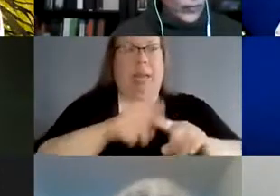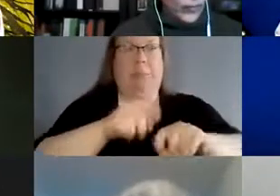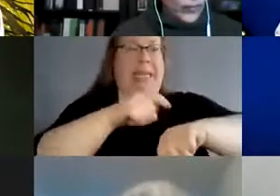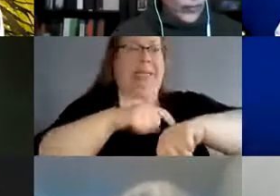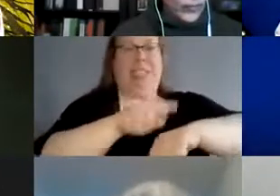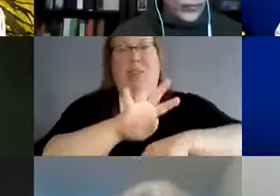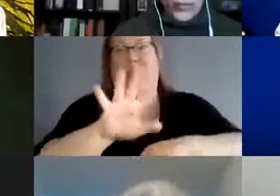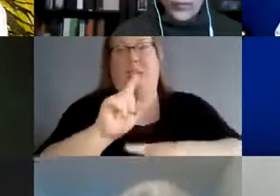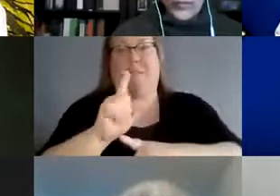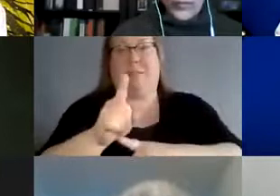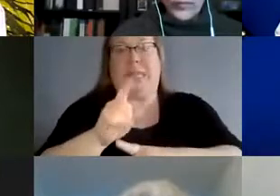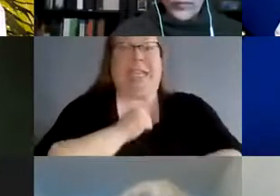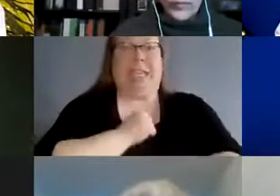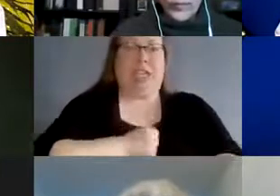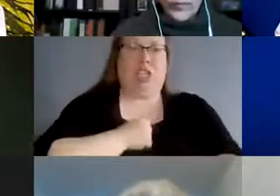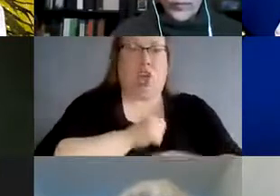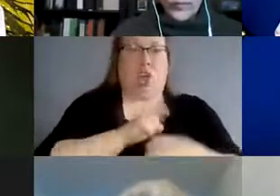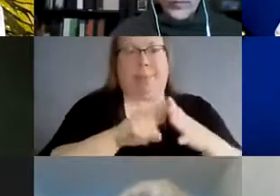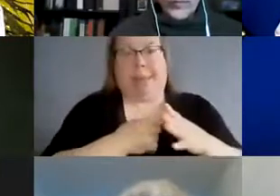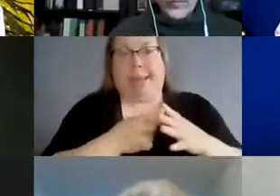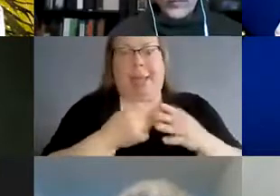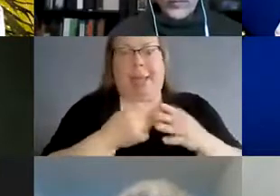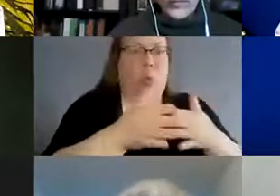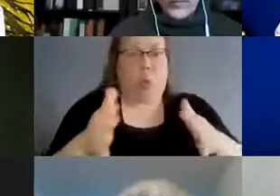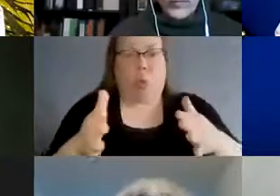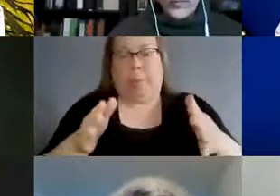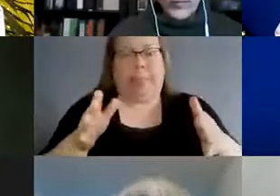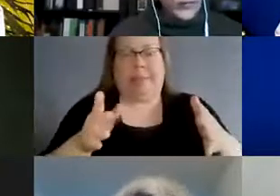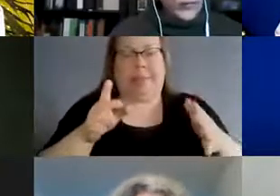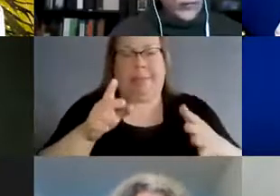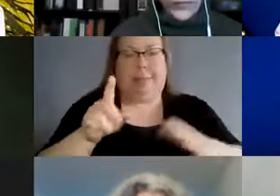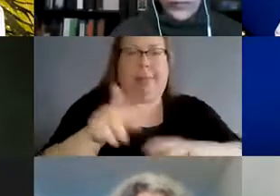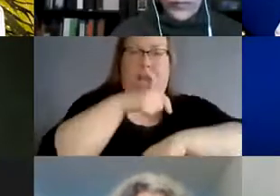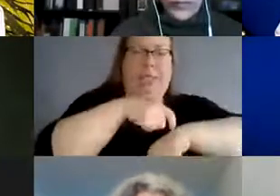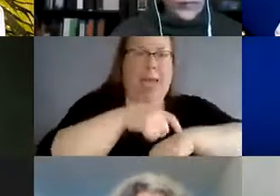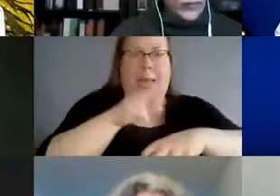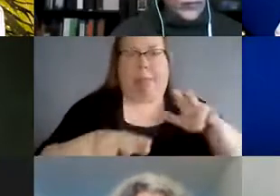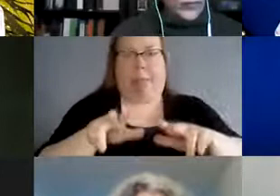the beginning, trying to put everybody into rooms. There was a lot to